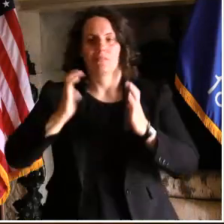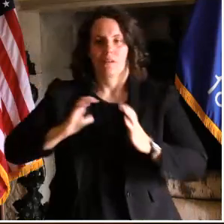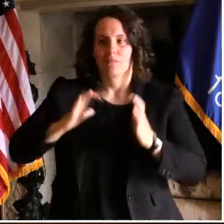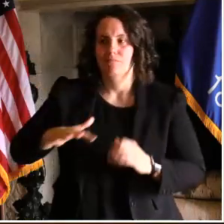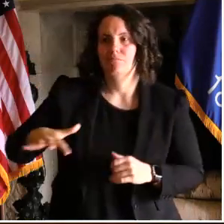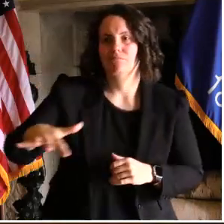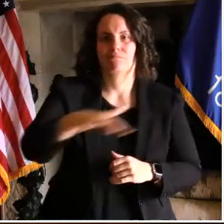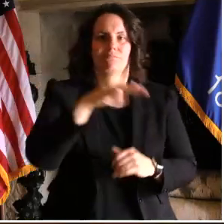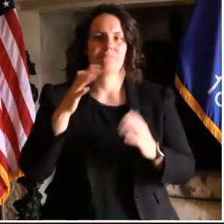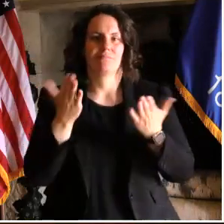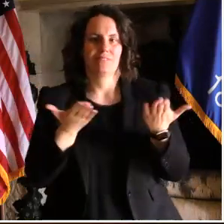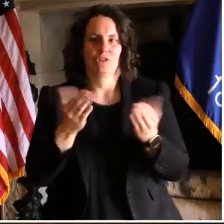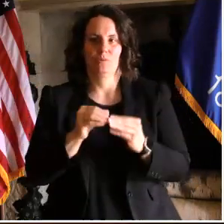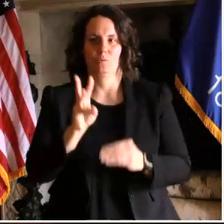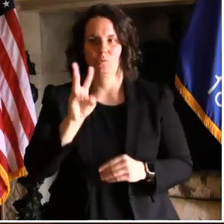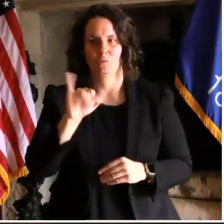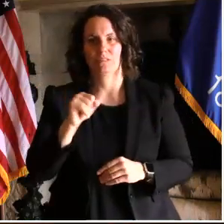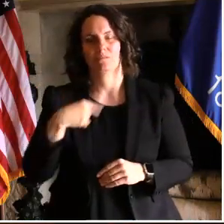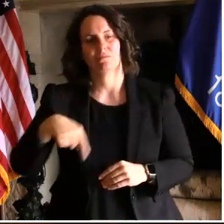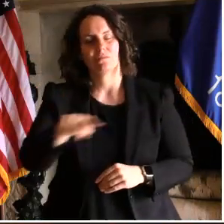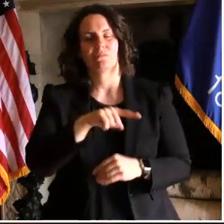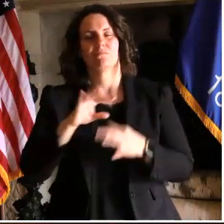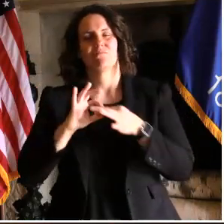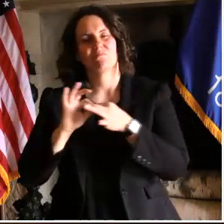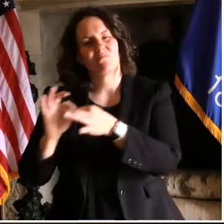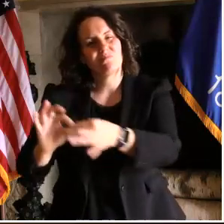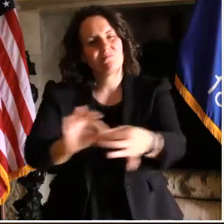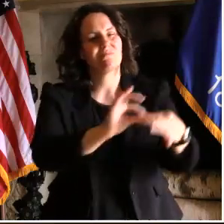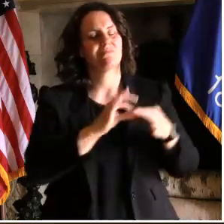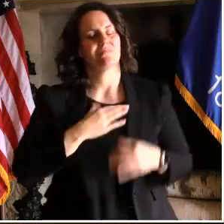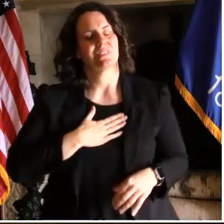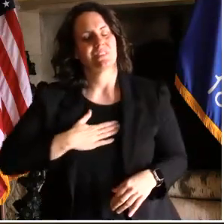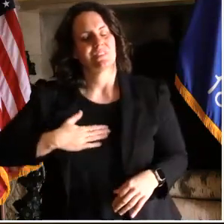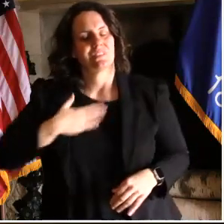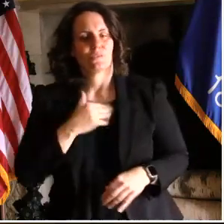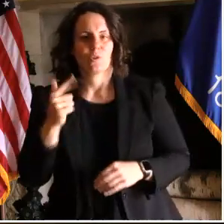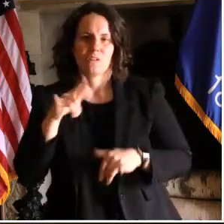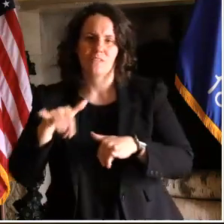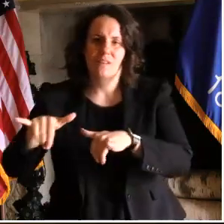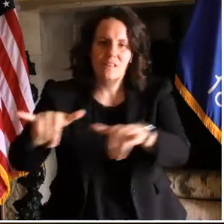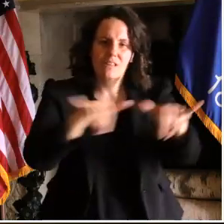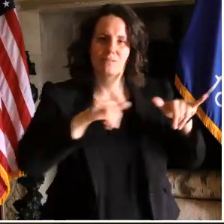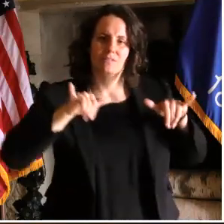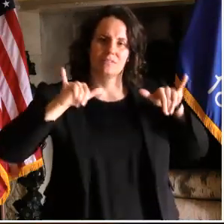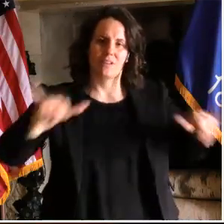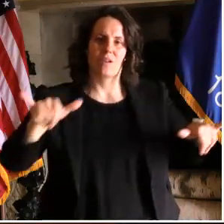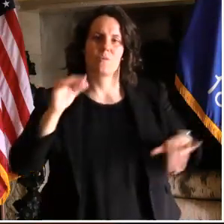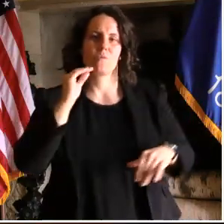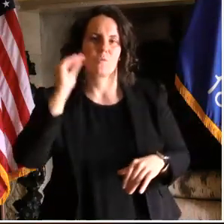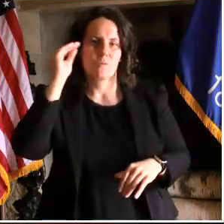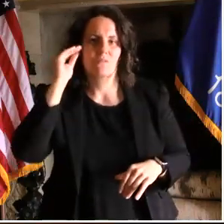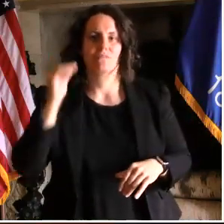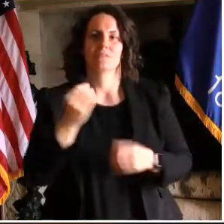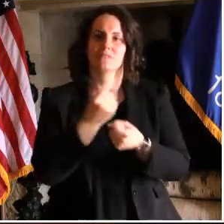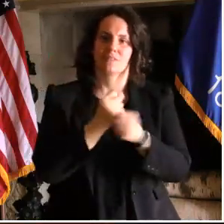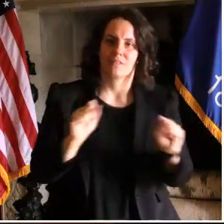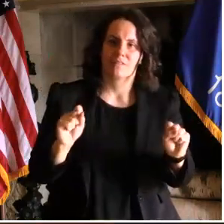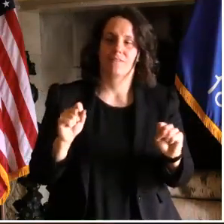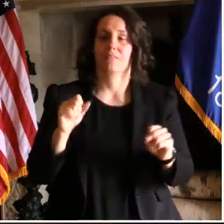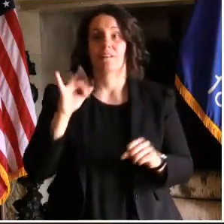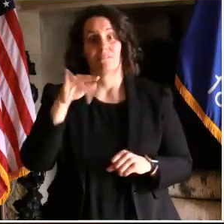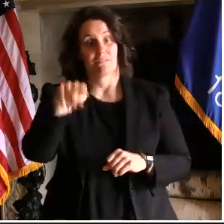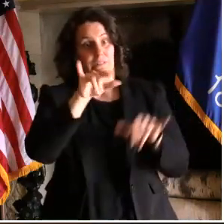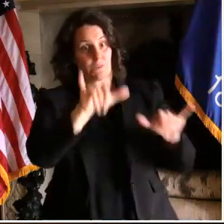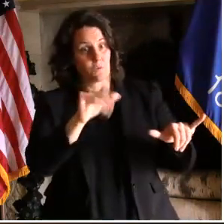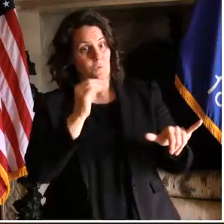us to stay home. You will be safer, your communities will be safer, and Wisconsin will be safer.